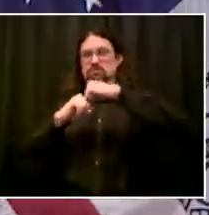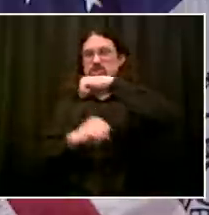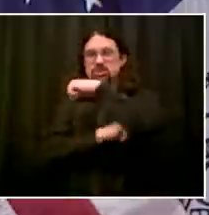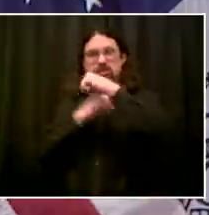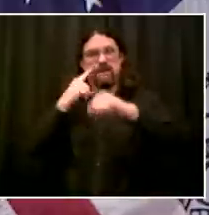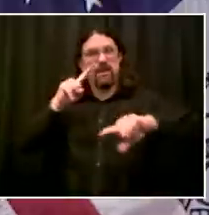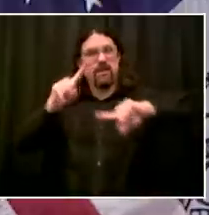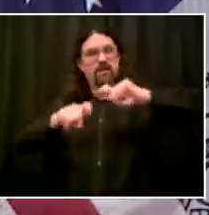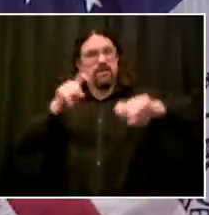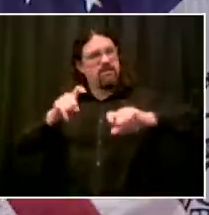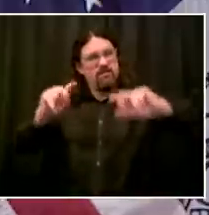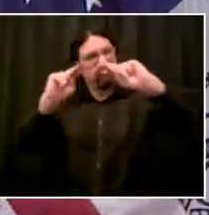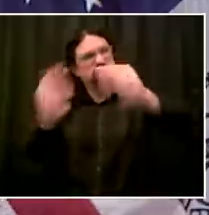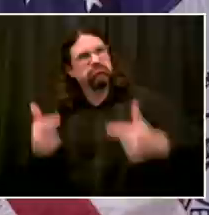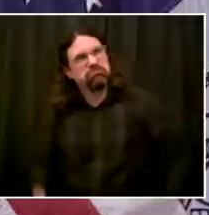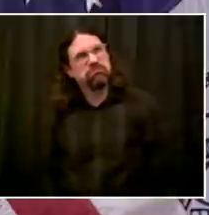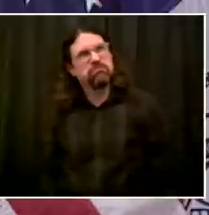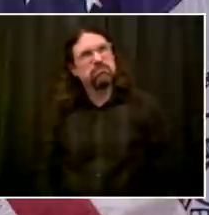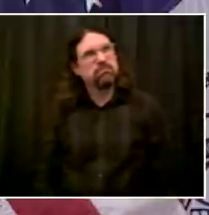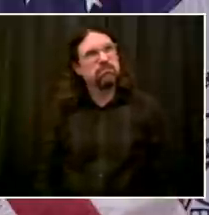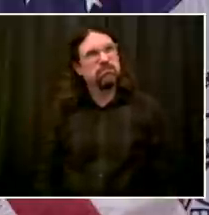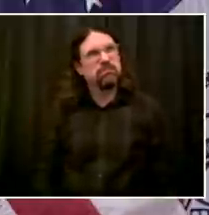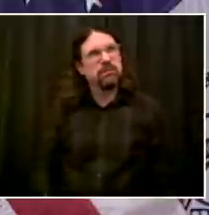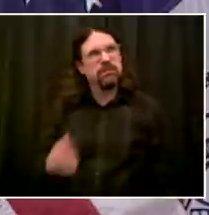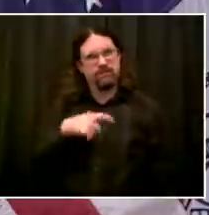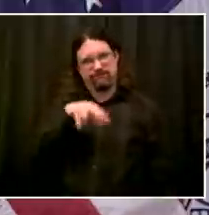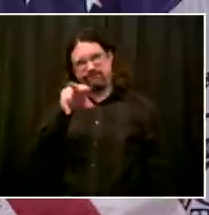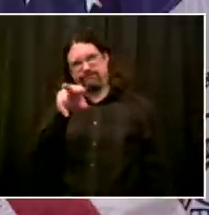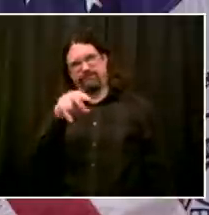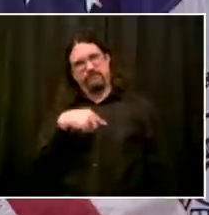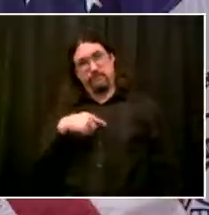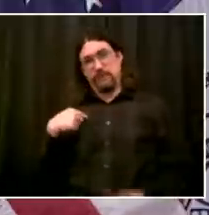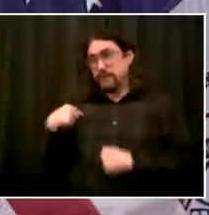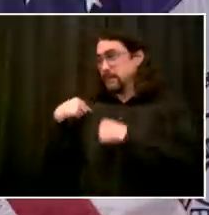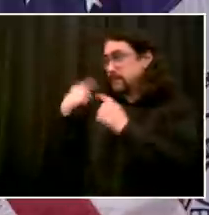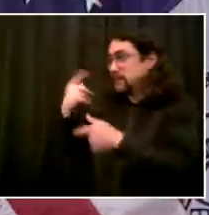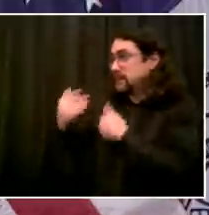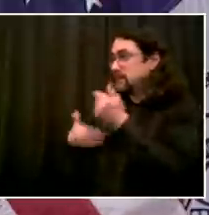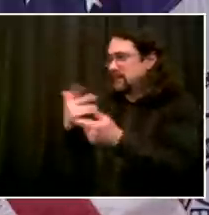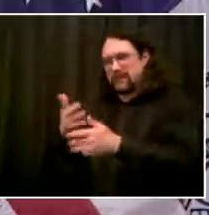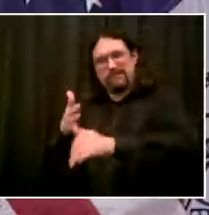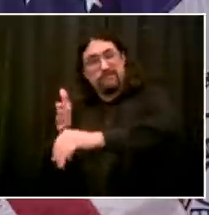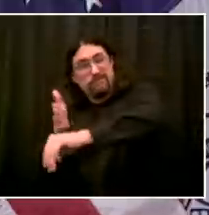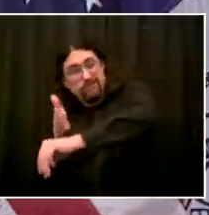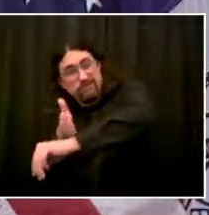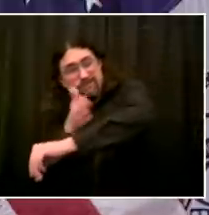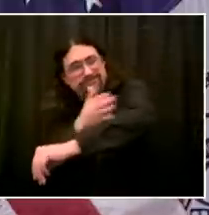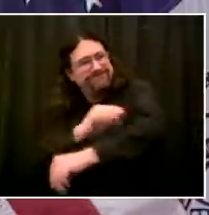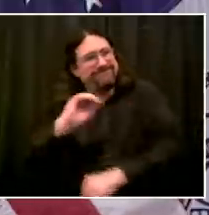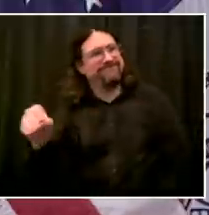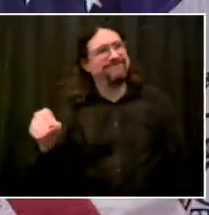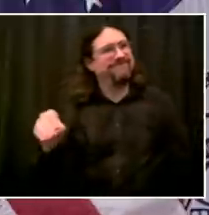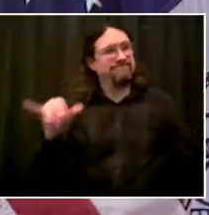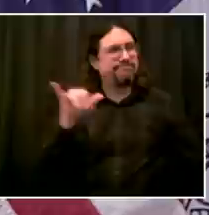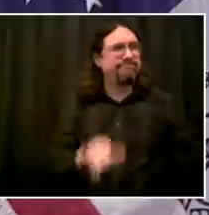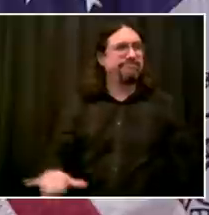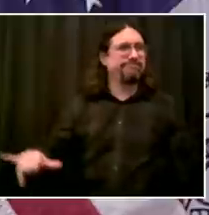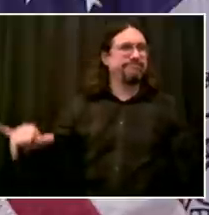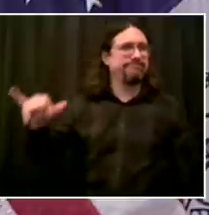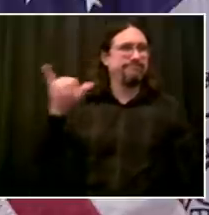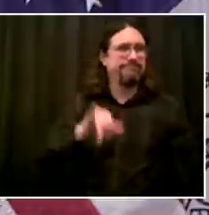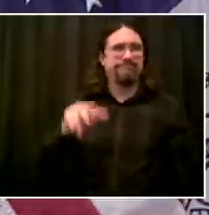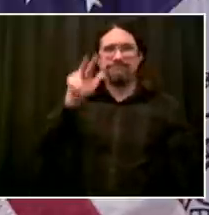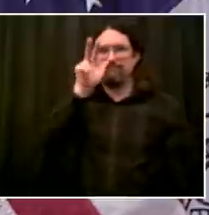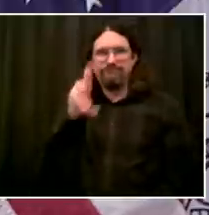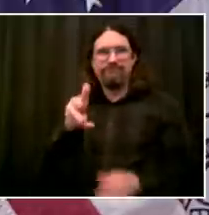you're moving the data criteria to a different kind of